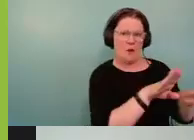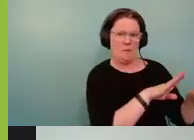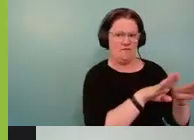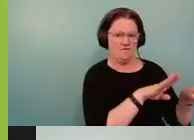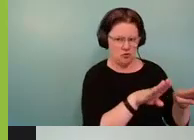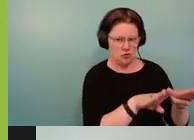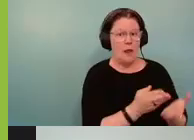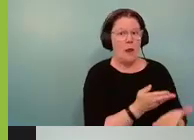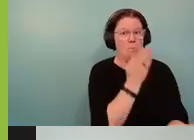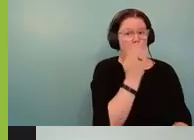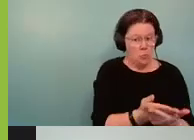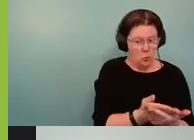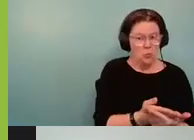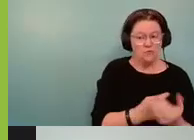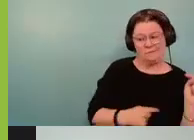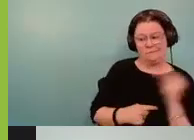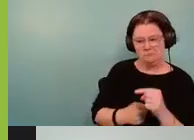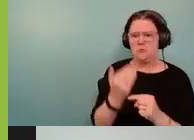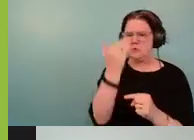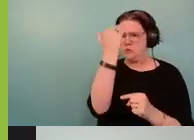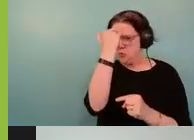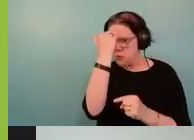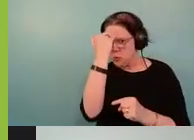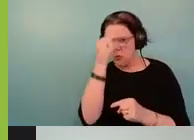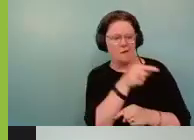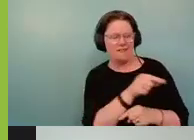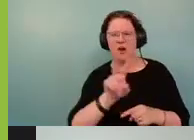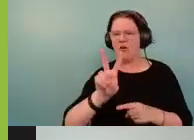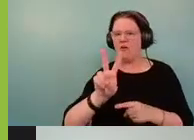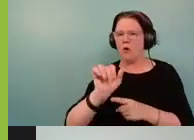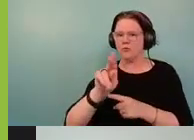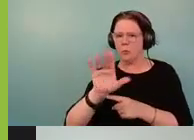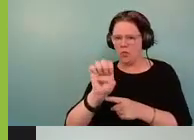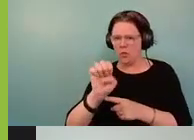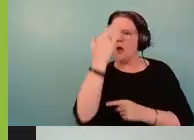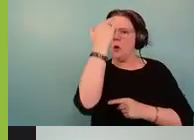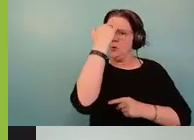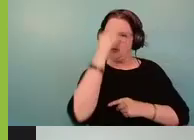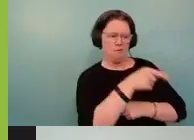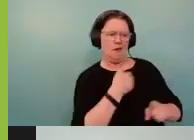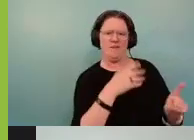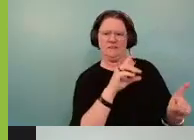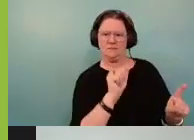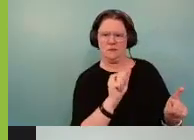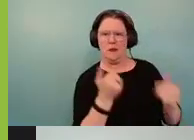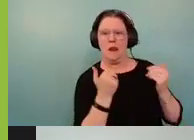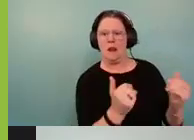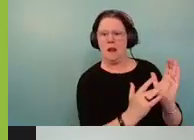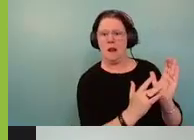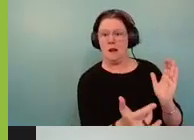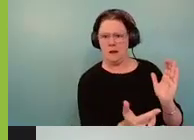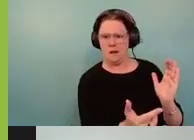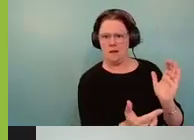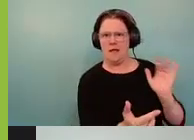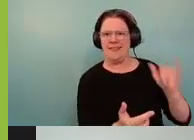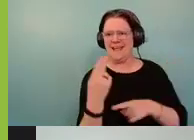proving that the perp understood that they had a disability and what to do to take advantage of that disability. And